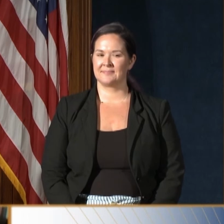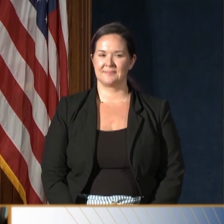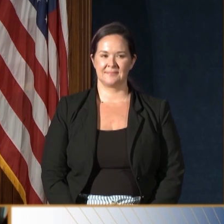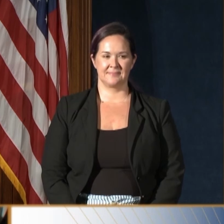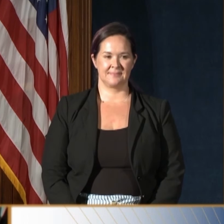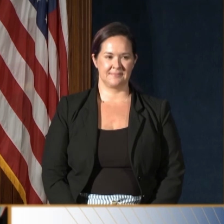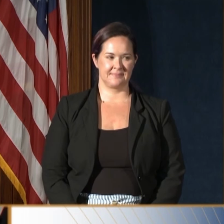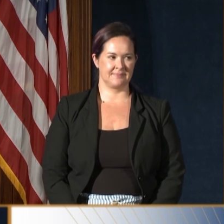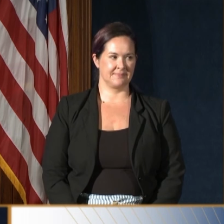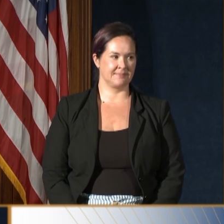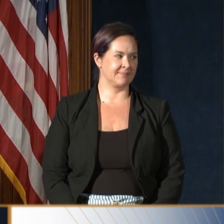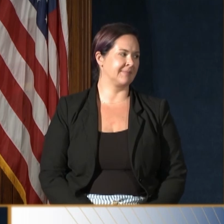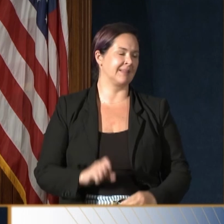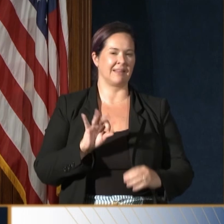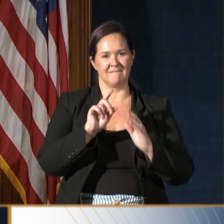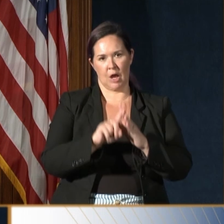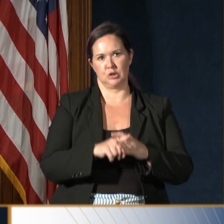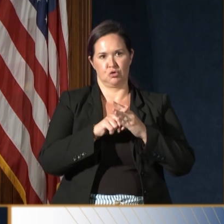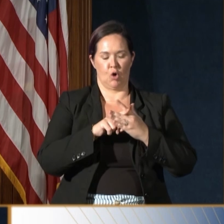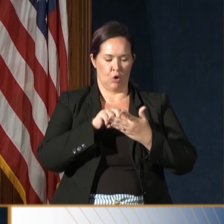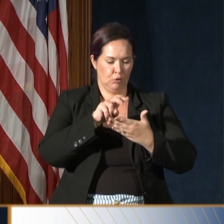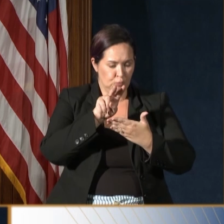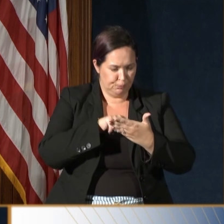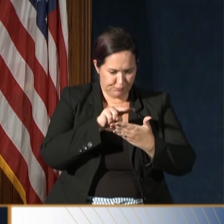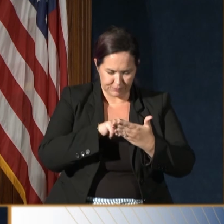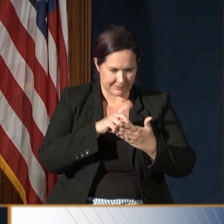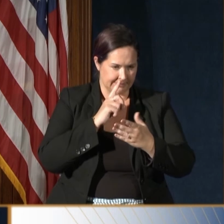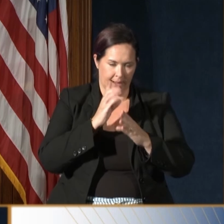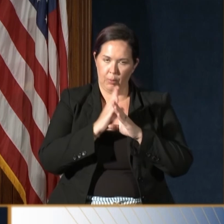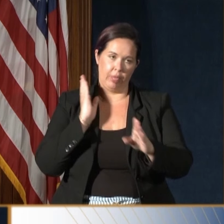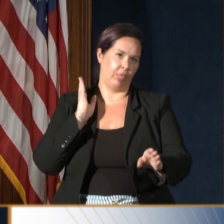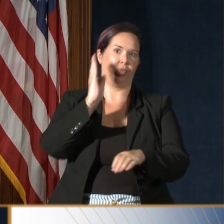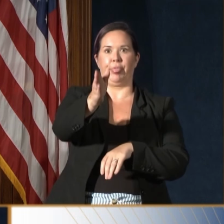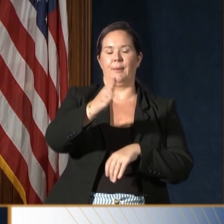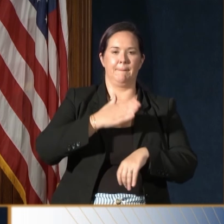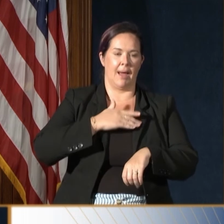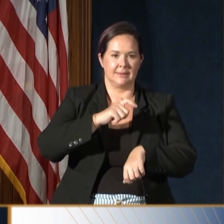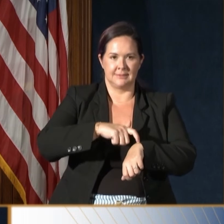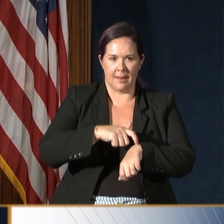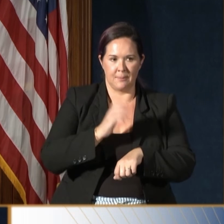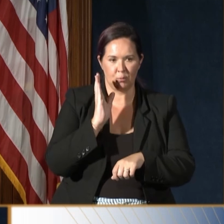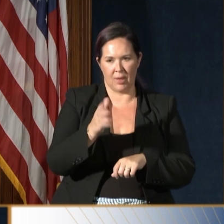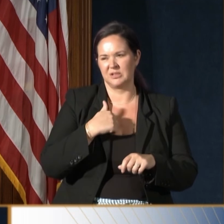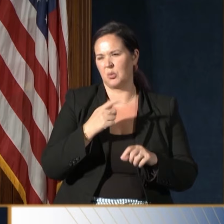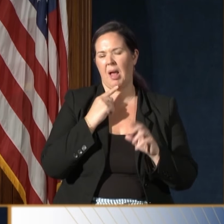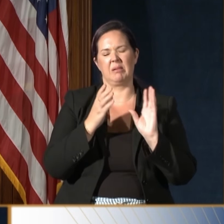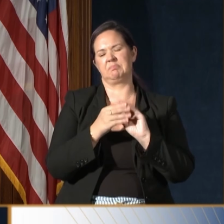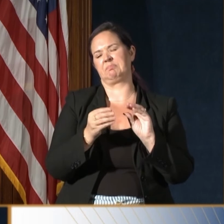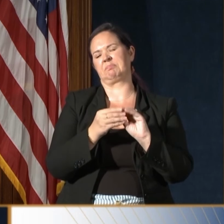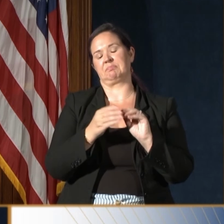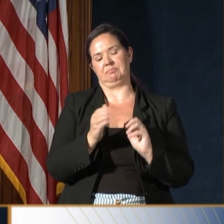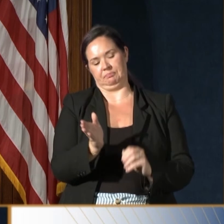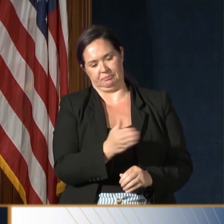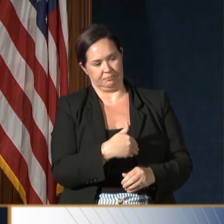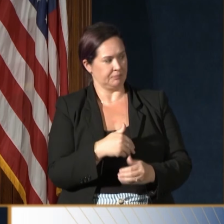I think if I start reading this, Quinn, I'm going to go way over time, so I'll just continue.